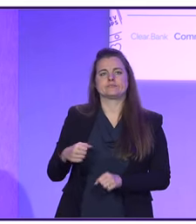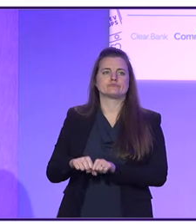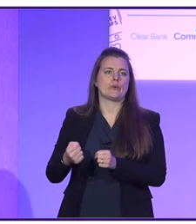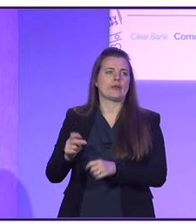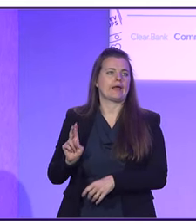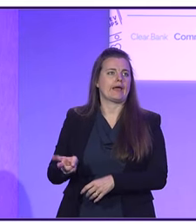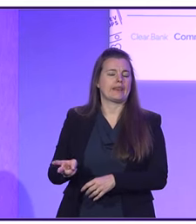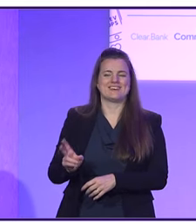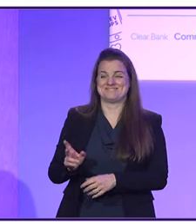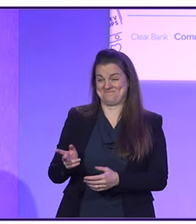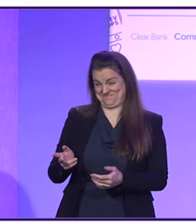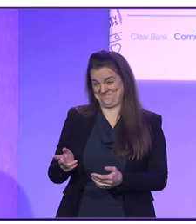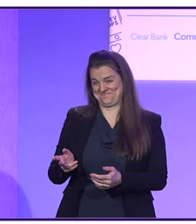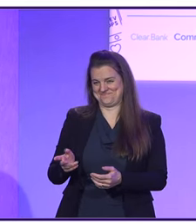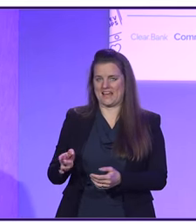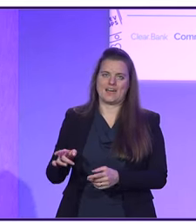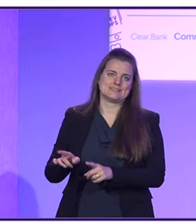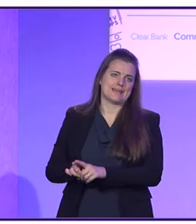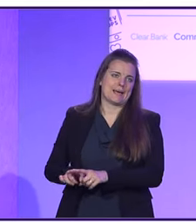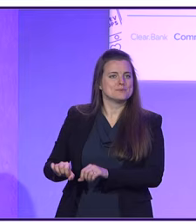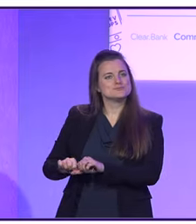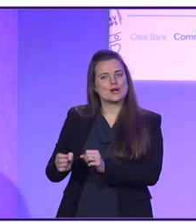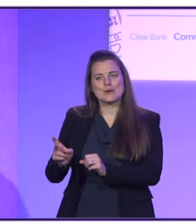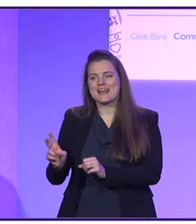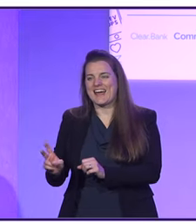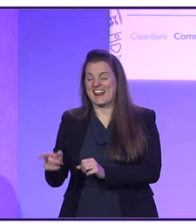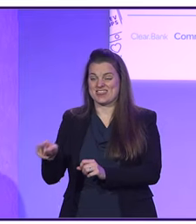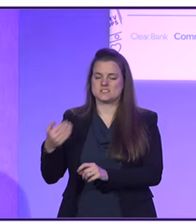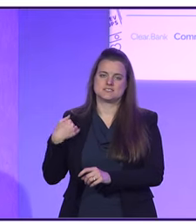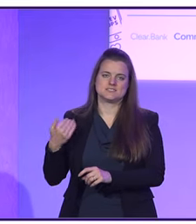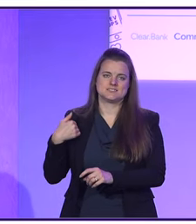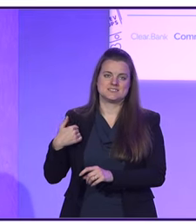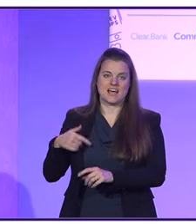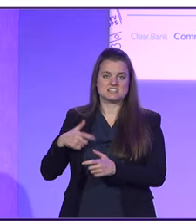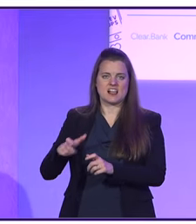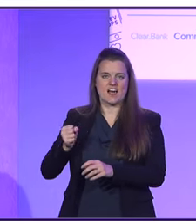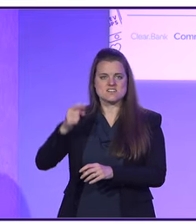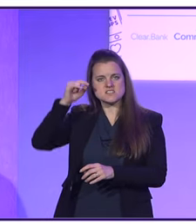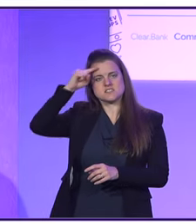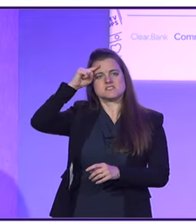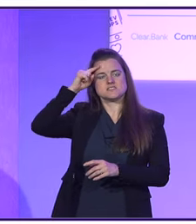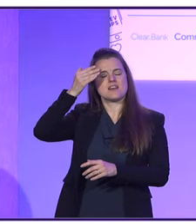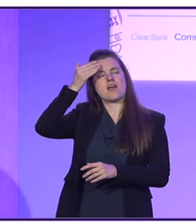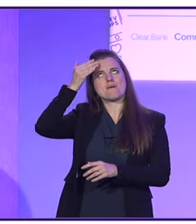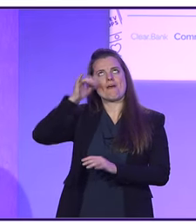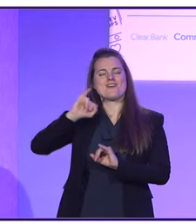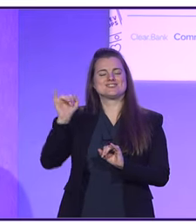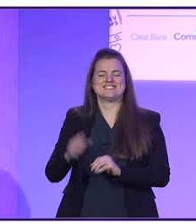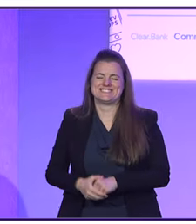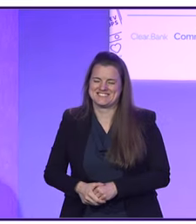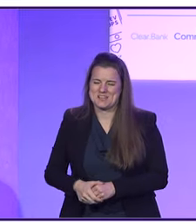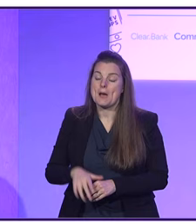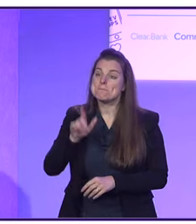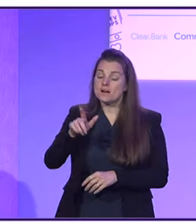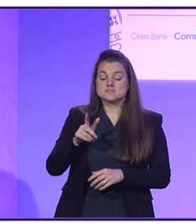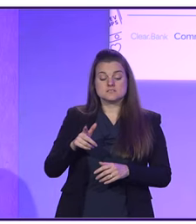That plagued my life for 6 years. Now I'm an advocate, I don't have to worry so much about it, but I still have the nightmares. This is really, really